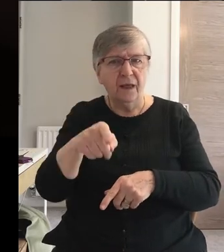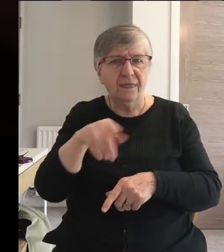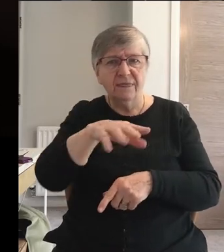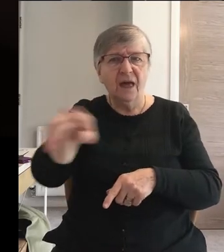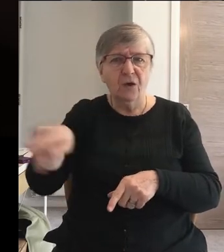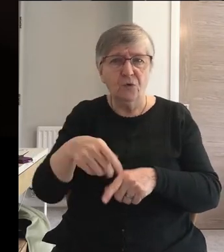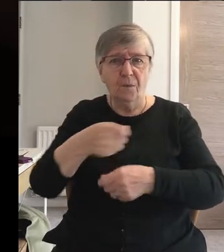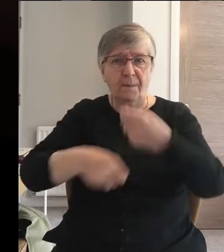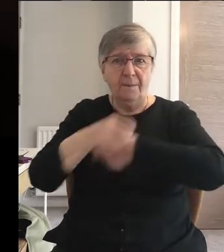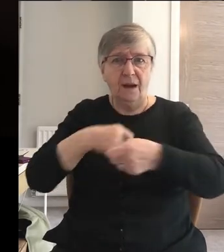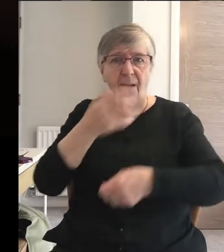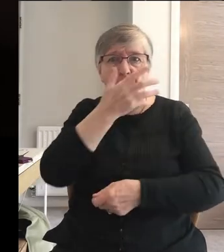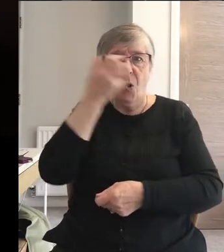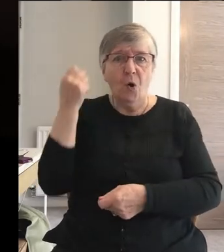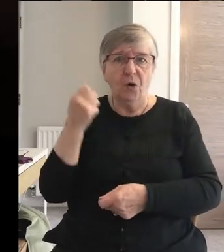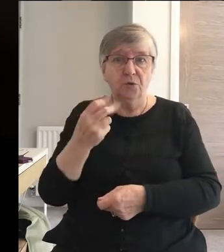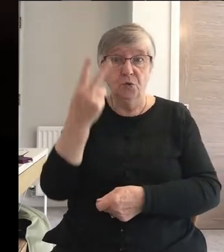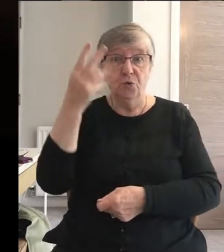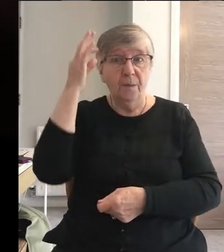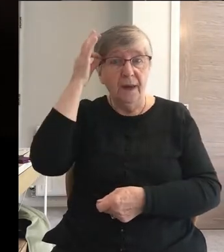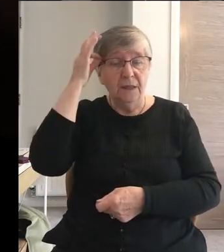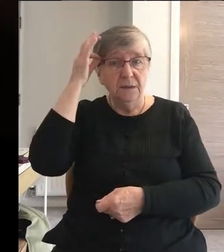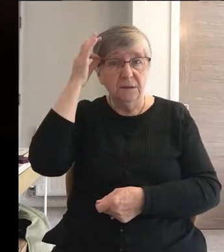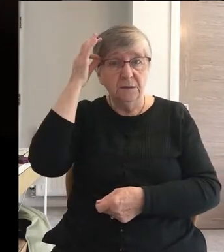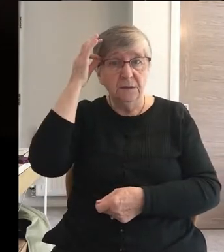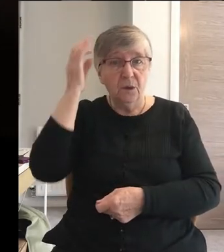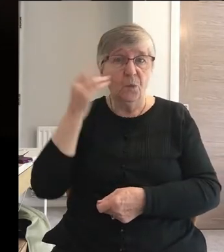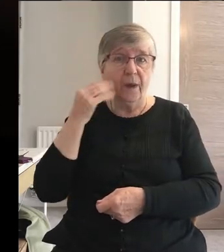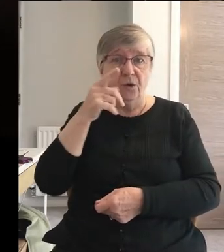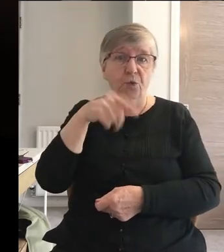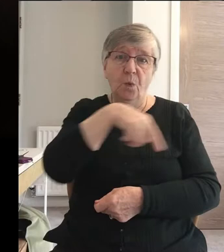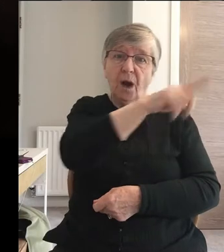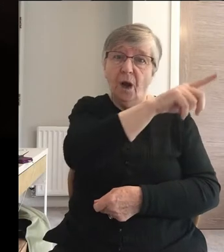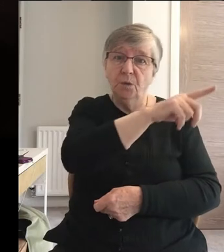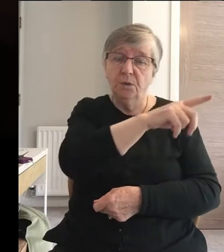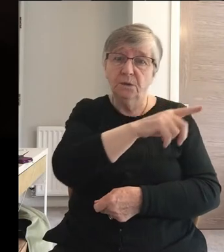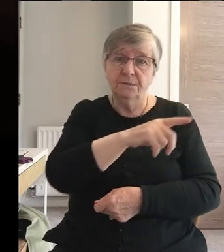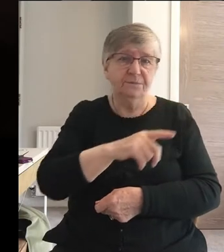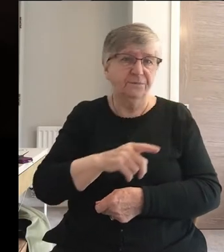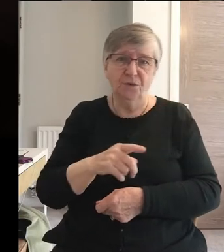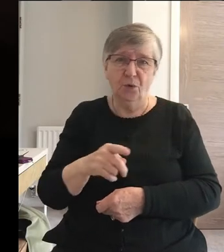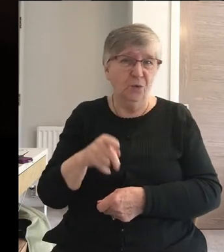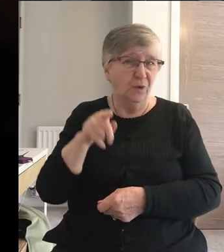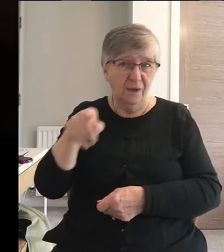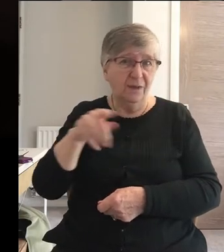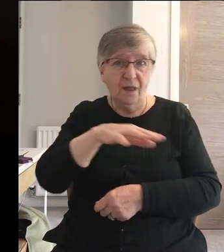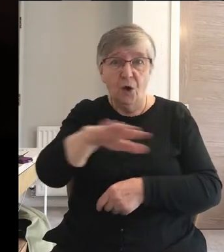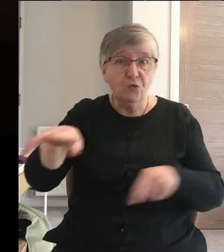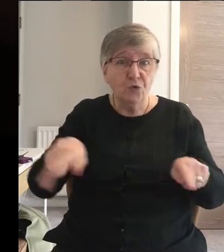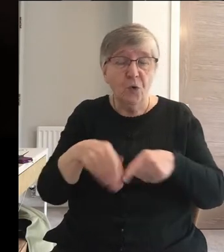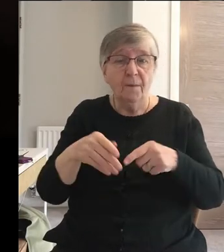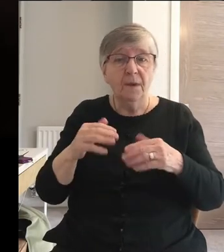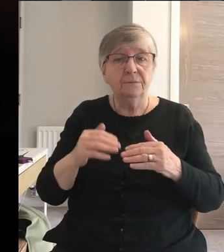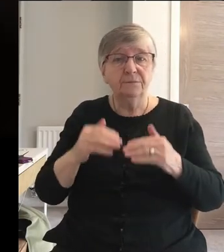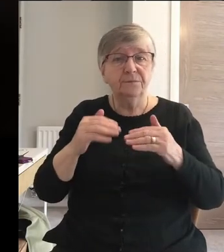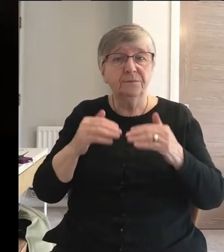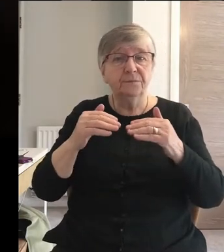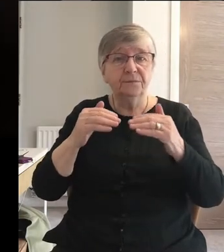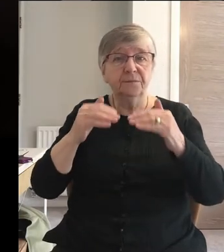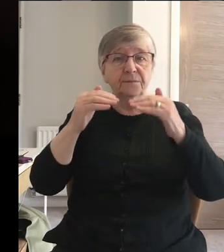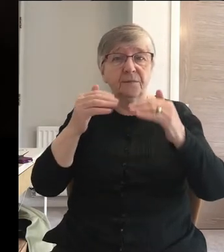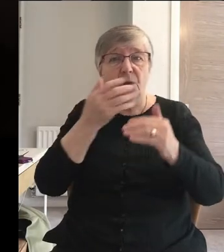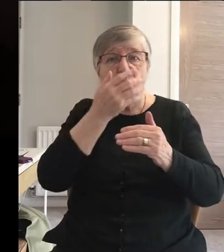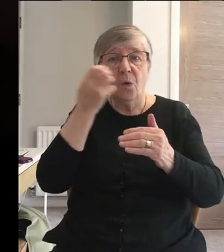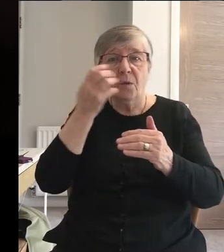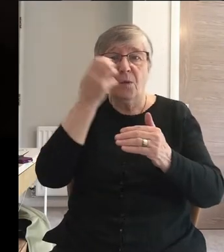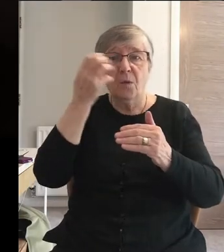the 2 minutes that you were out the room? No, it was getting warmer all the time and you didn't notice it